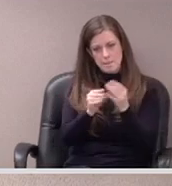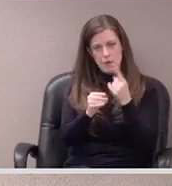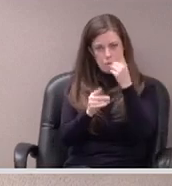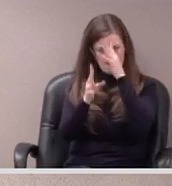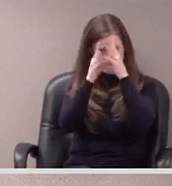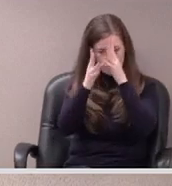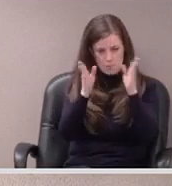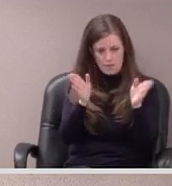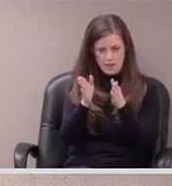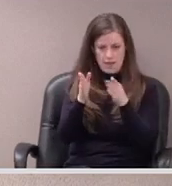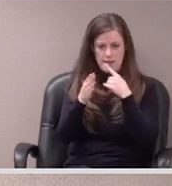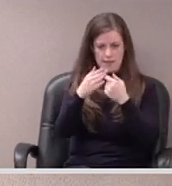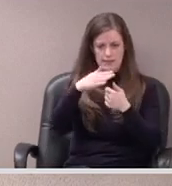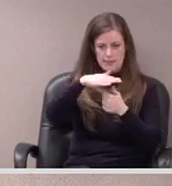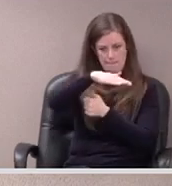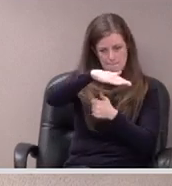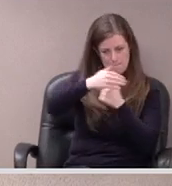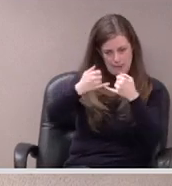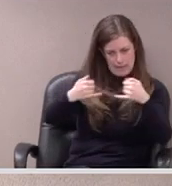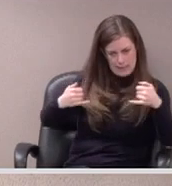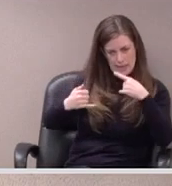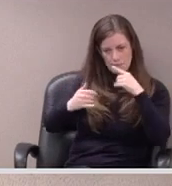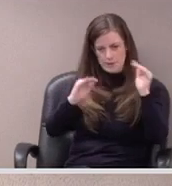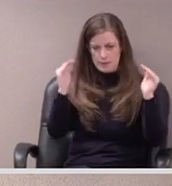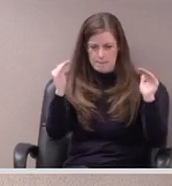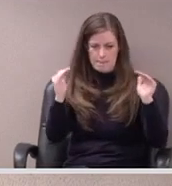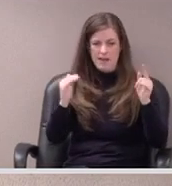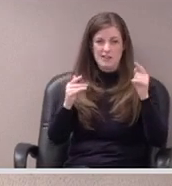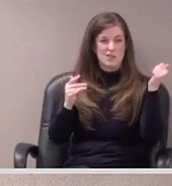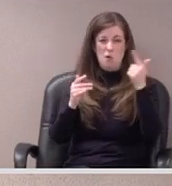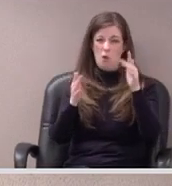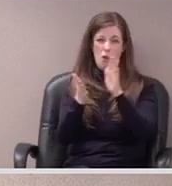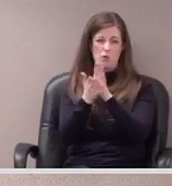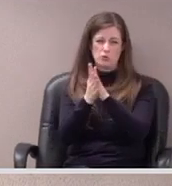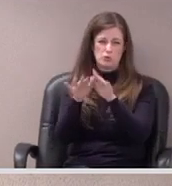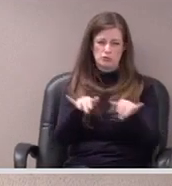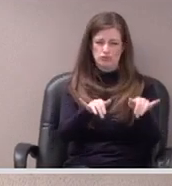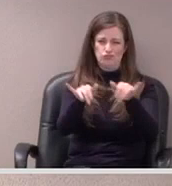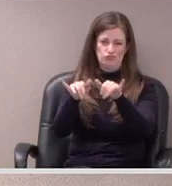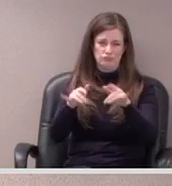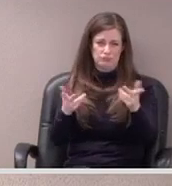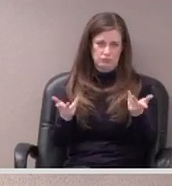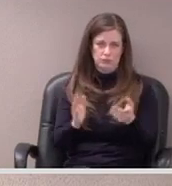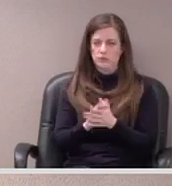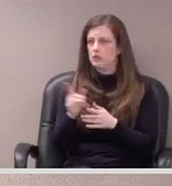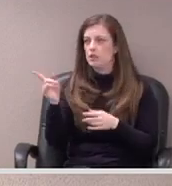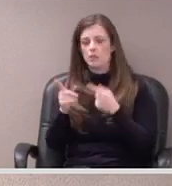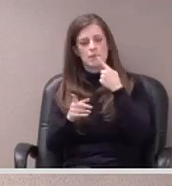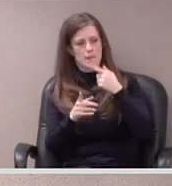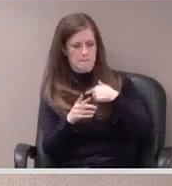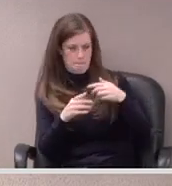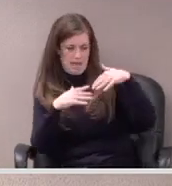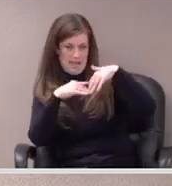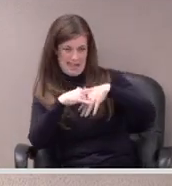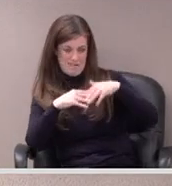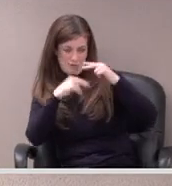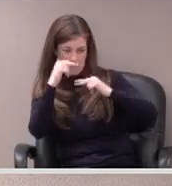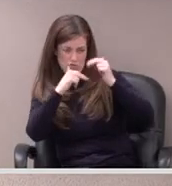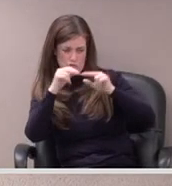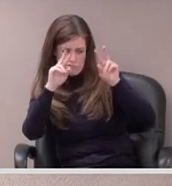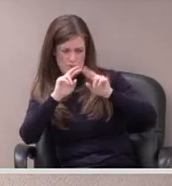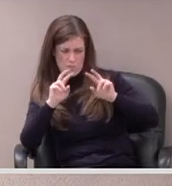we can compare all schools apples to apples. Okay, because my understanding was with that infrastructure assessment that there was